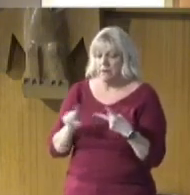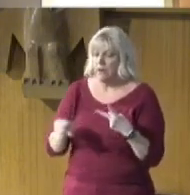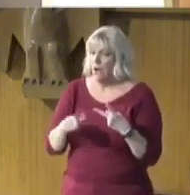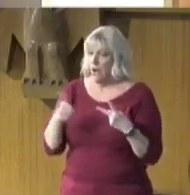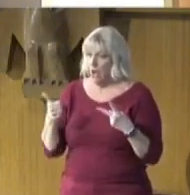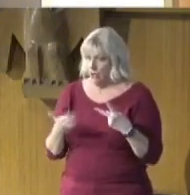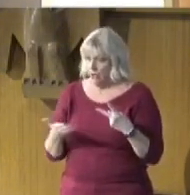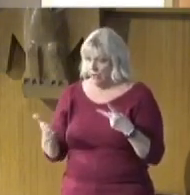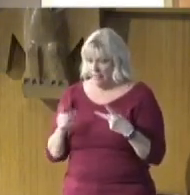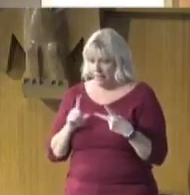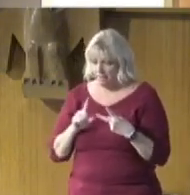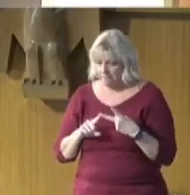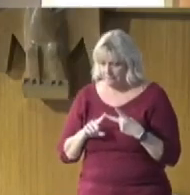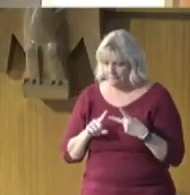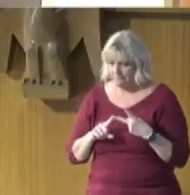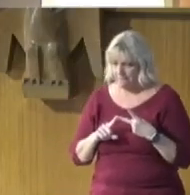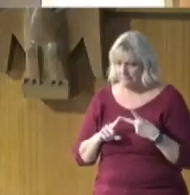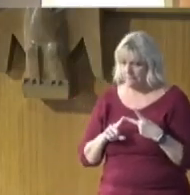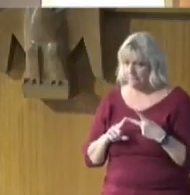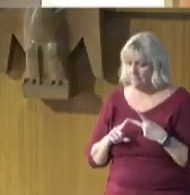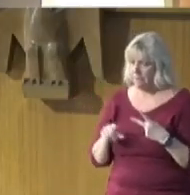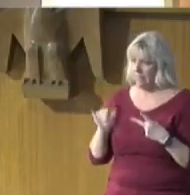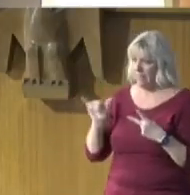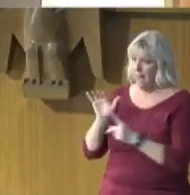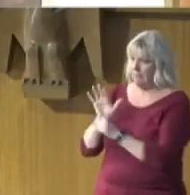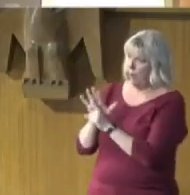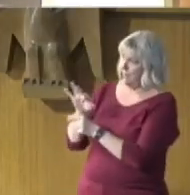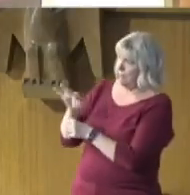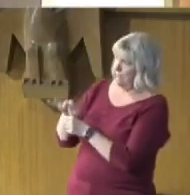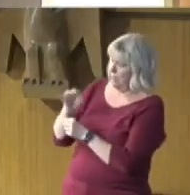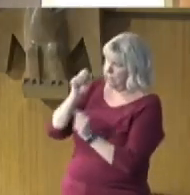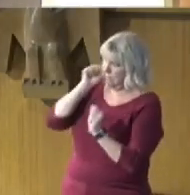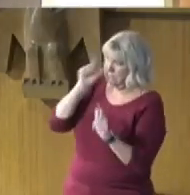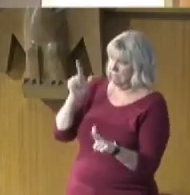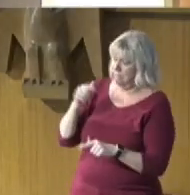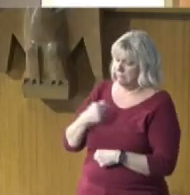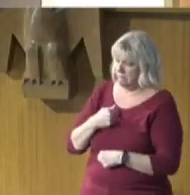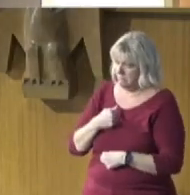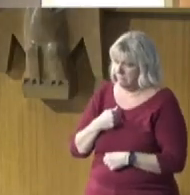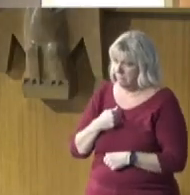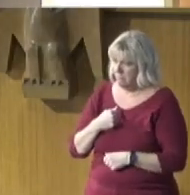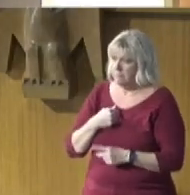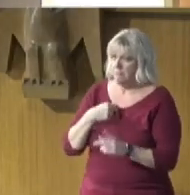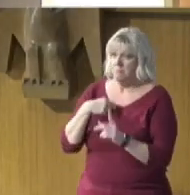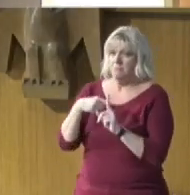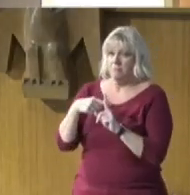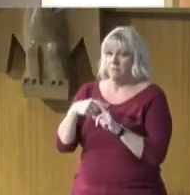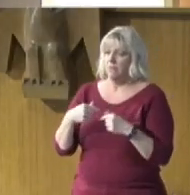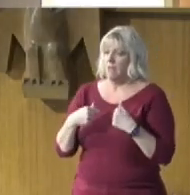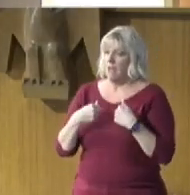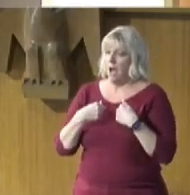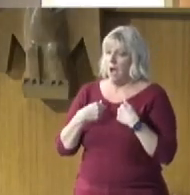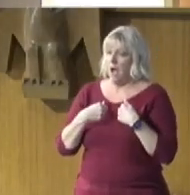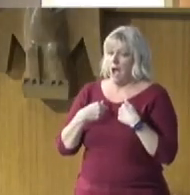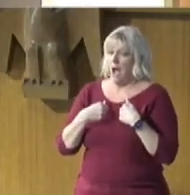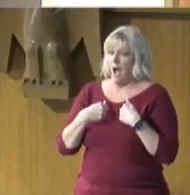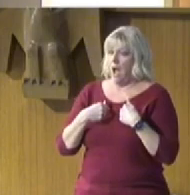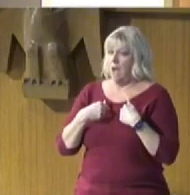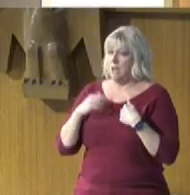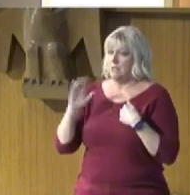now is with this popular vote that took me by surprise, I am the one who is out of touch with